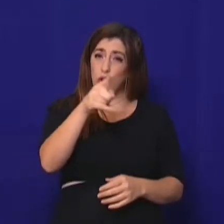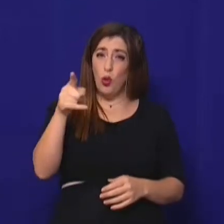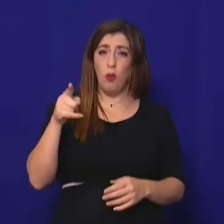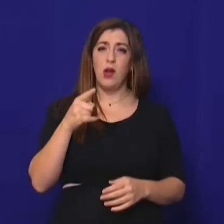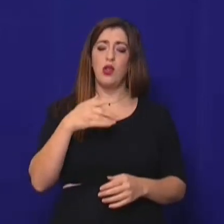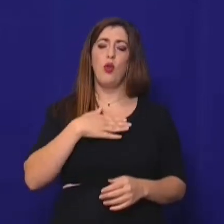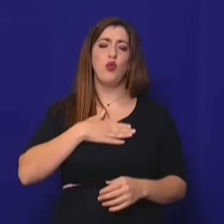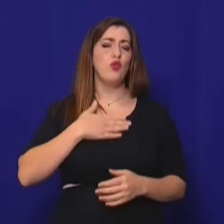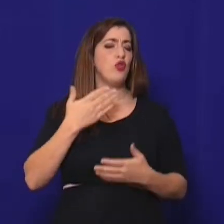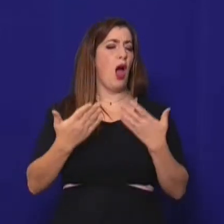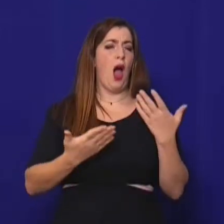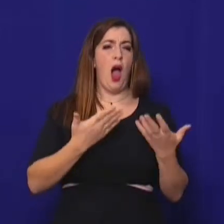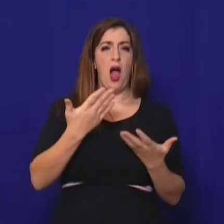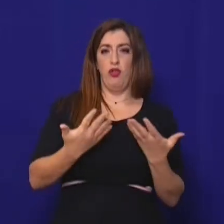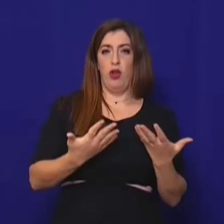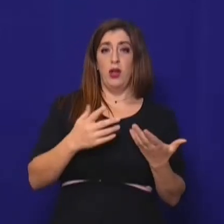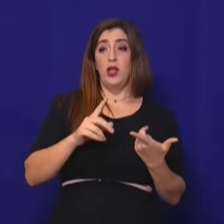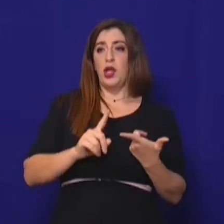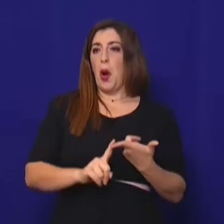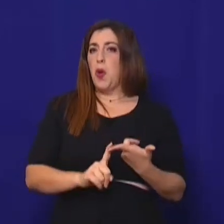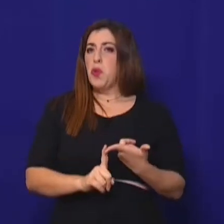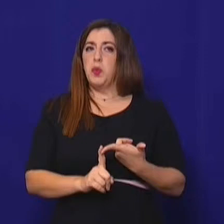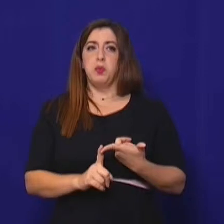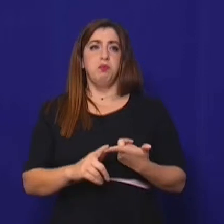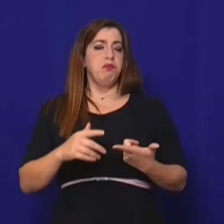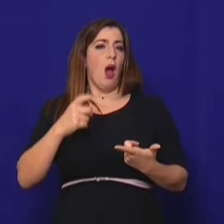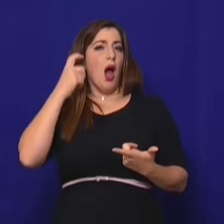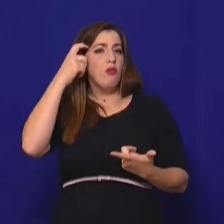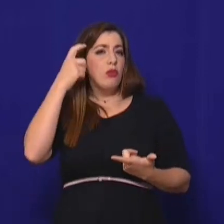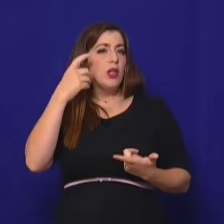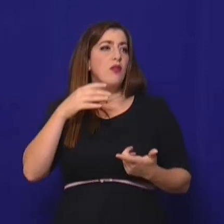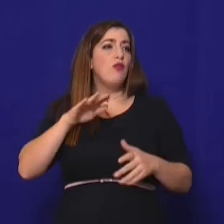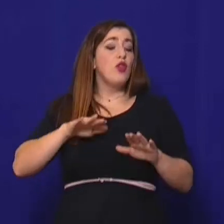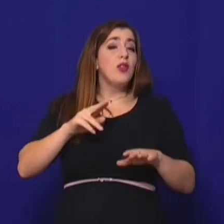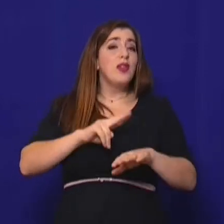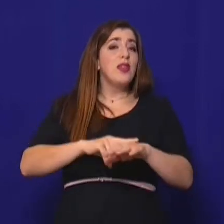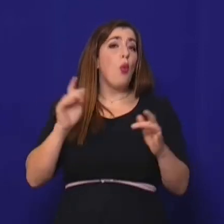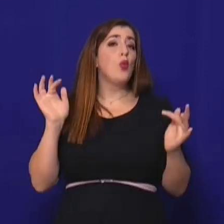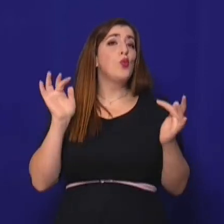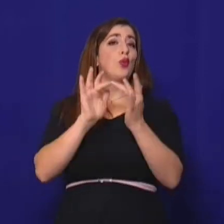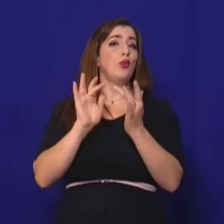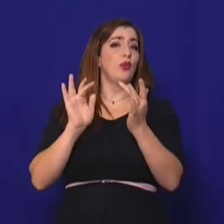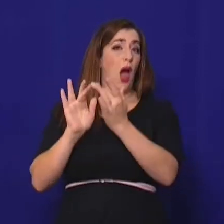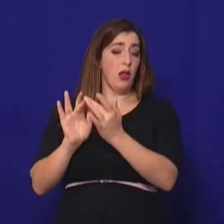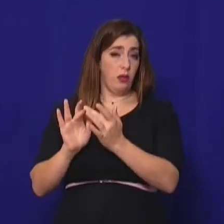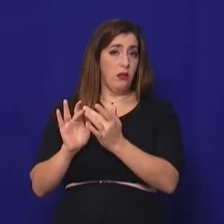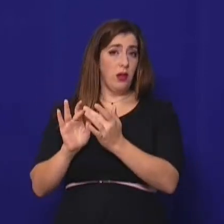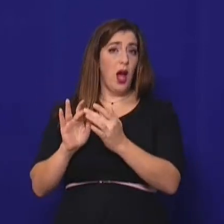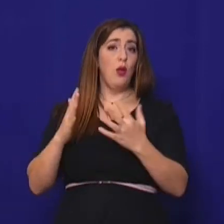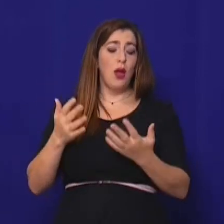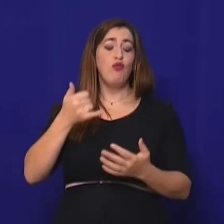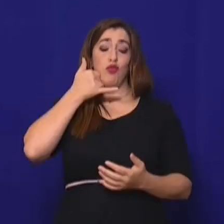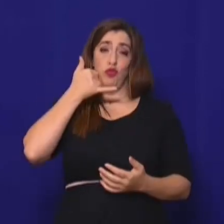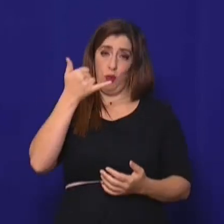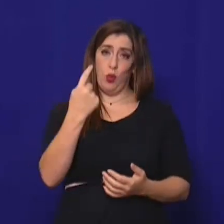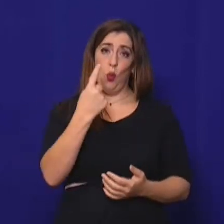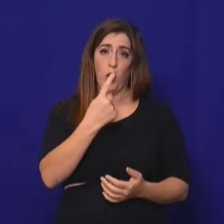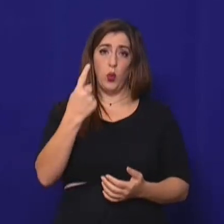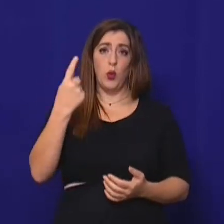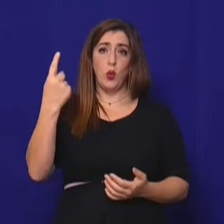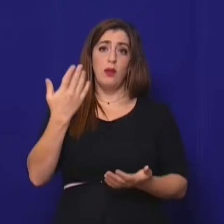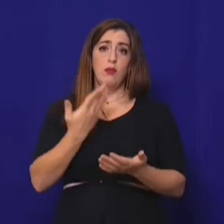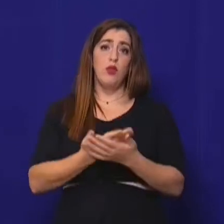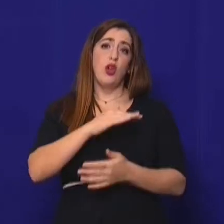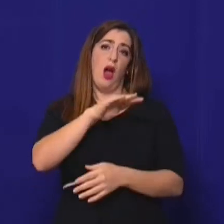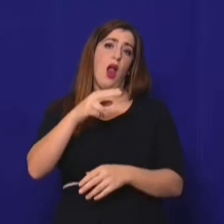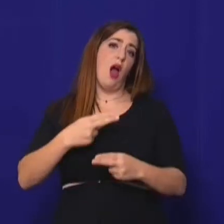is-sintomi jew inkella iħossu li kienu f'xi post fejn setgħu kienu f'riskju biex ikellmuna fuq il-111 ħalli aħna nkun nistgħu